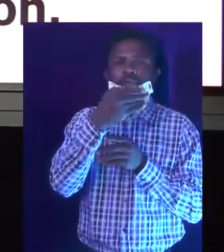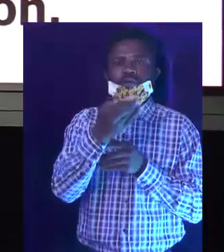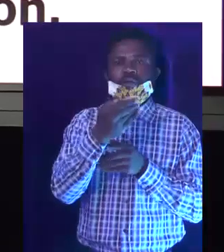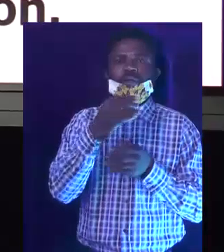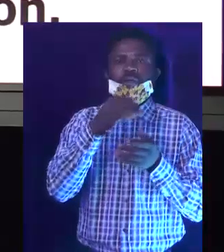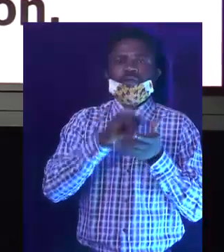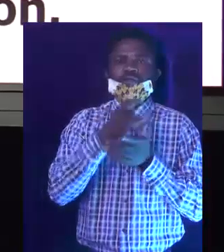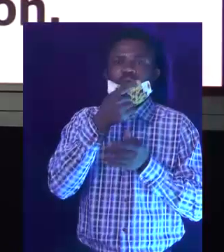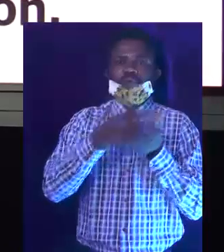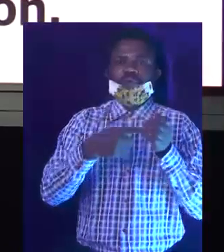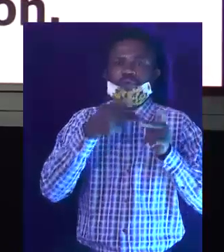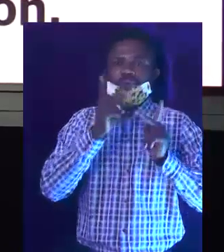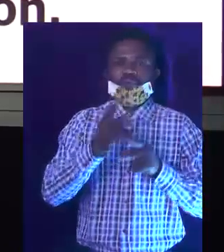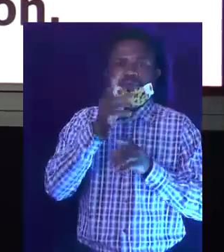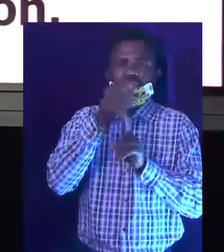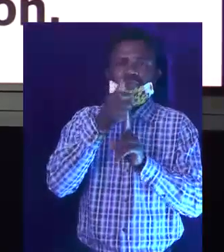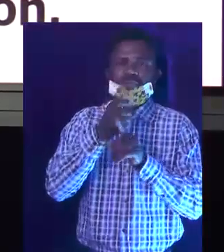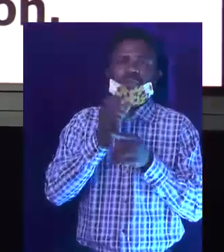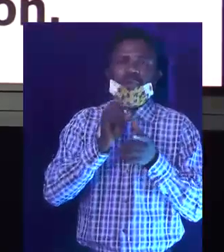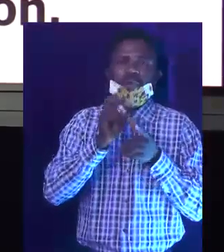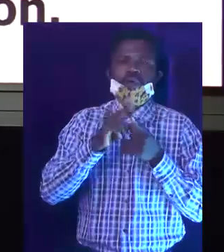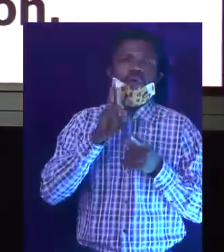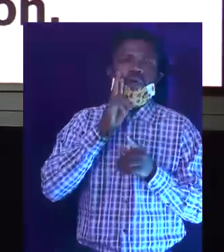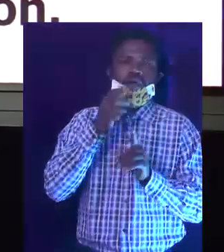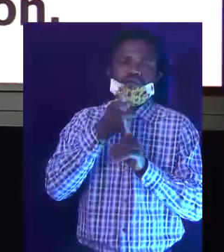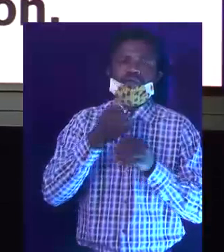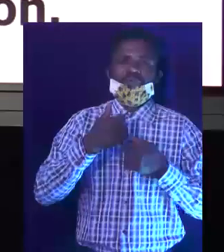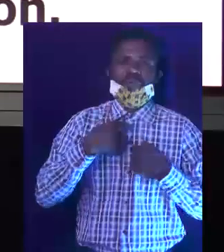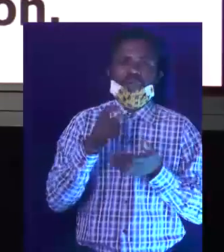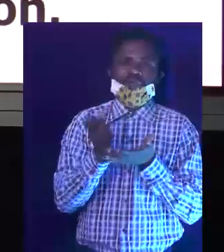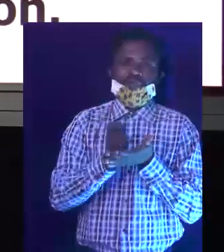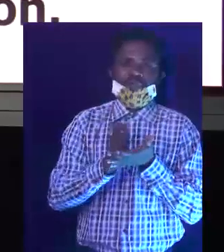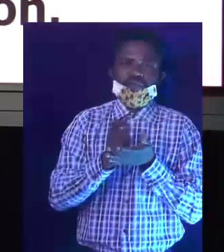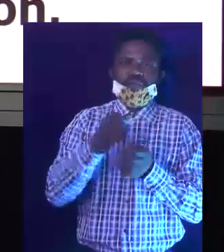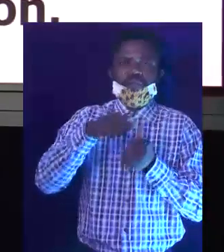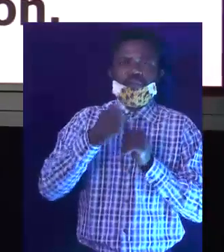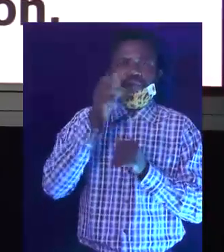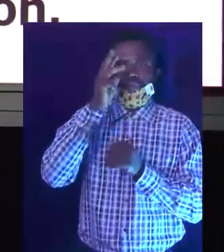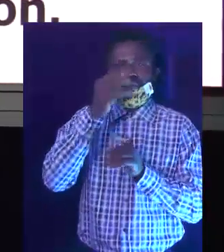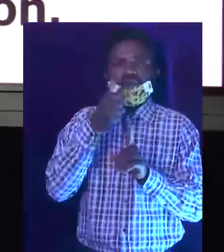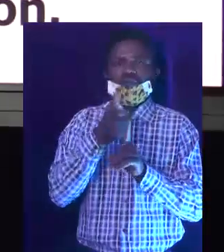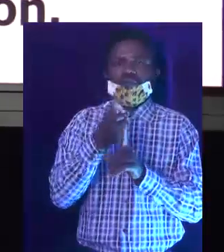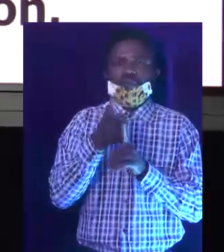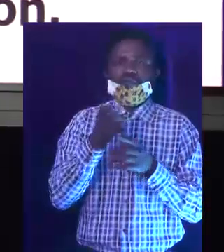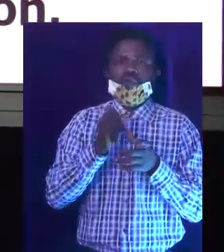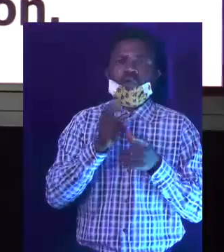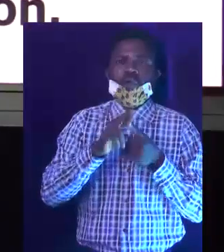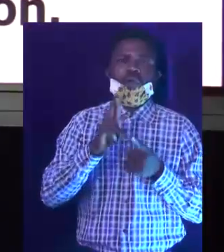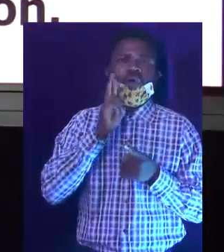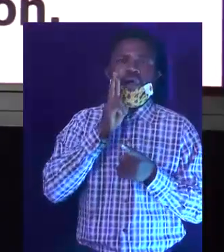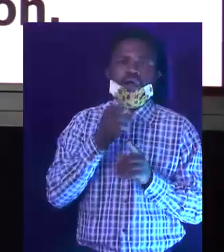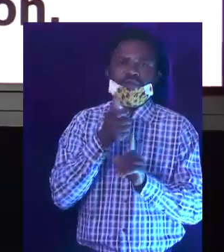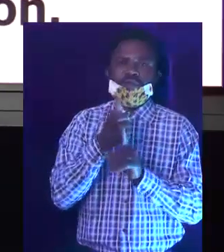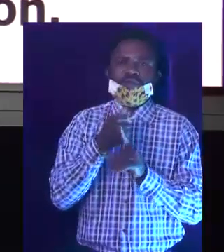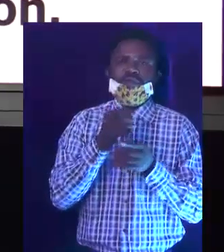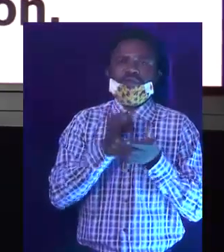the person? That is what the person himself or herself has written about himself